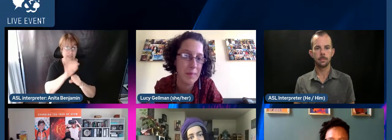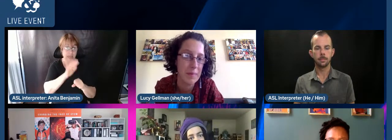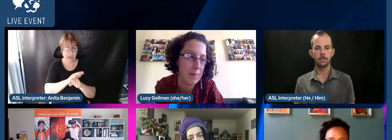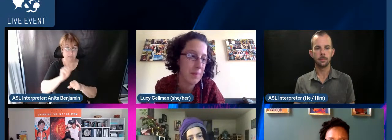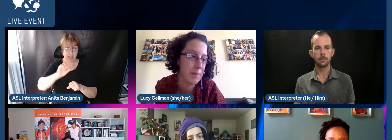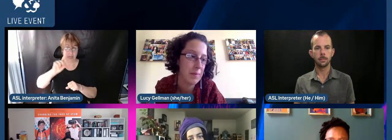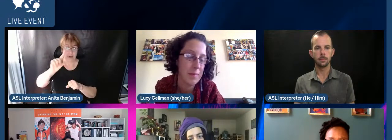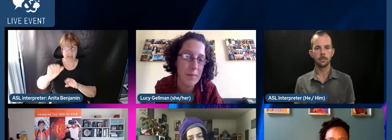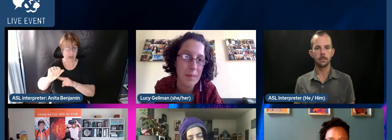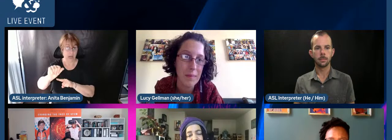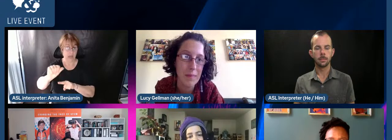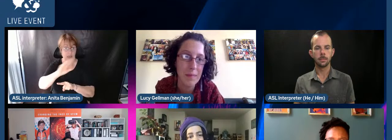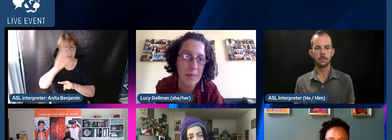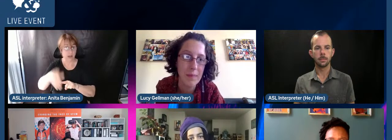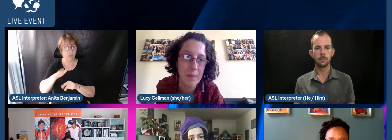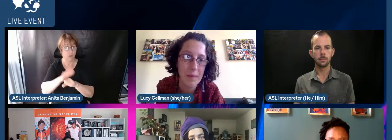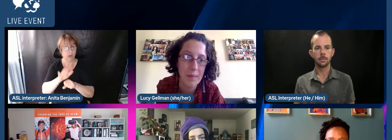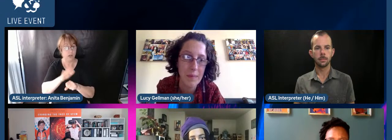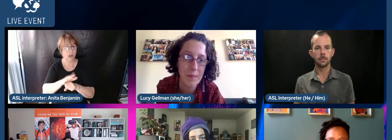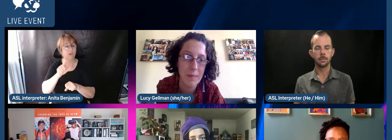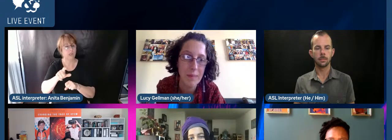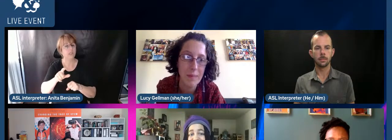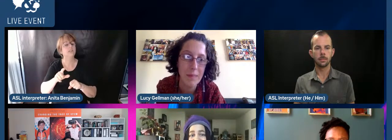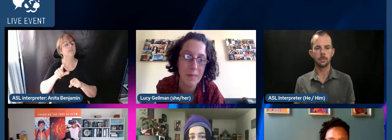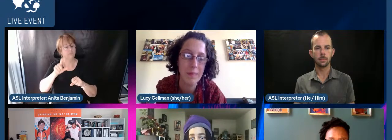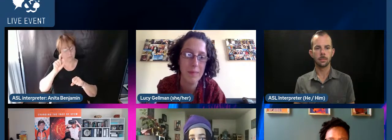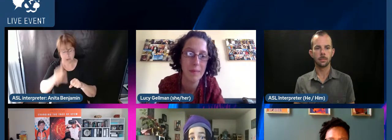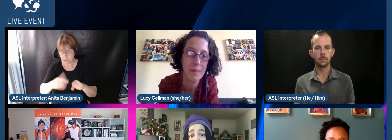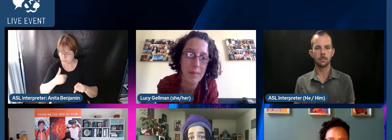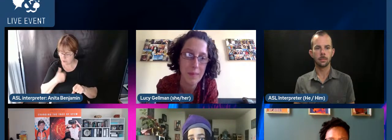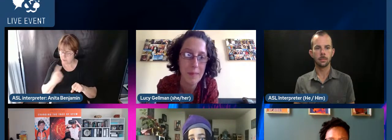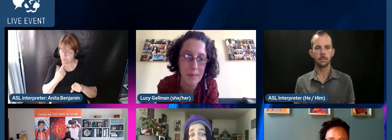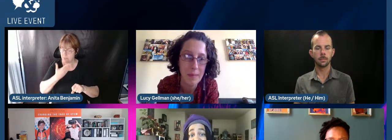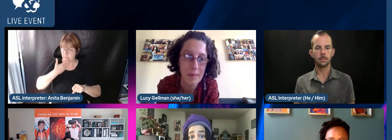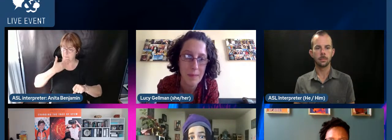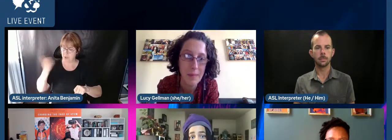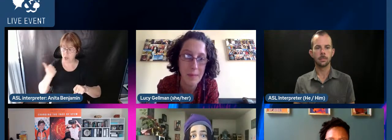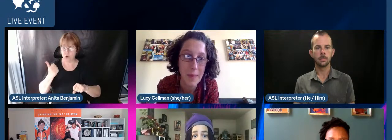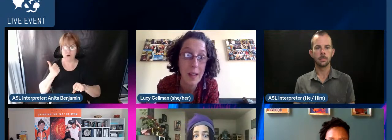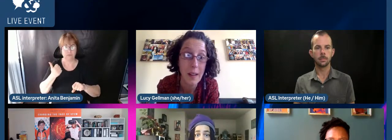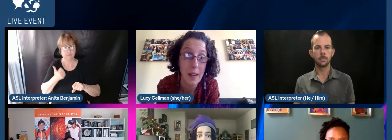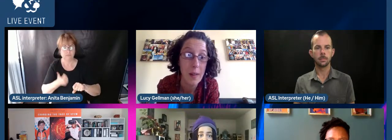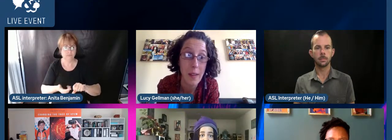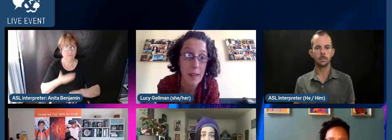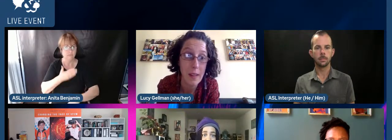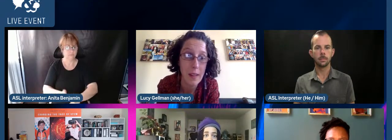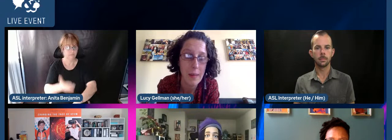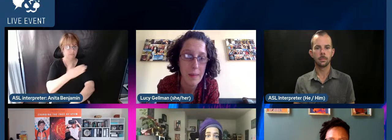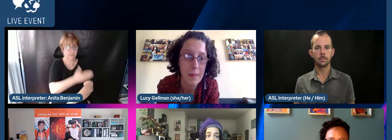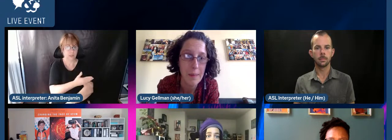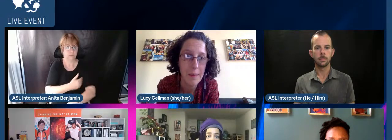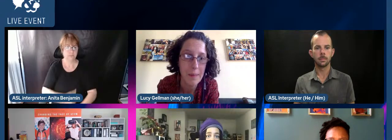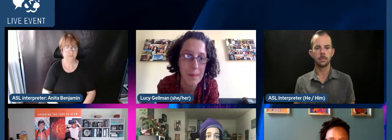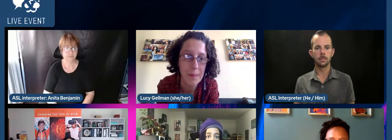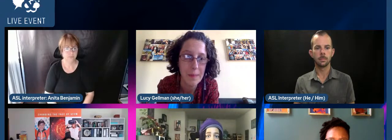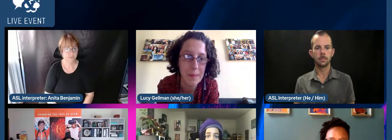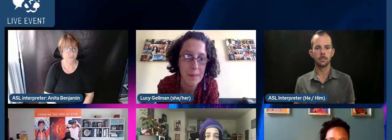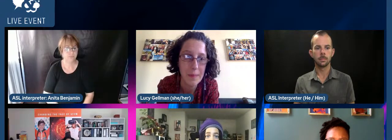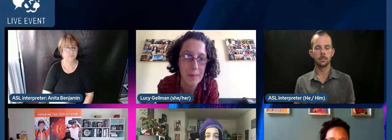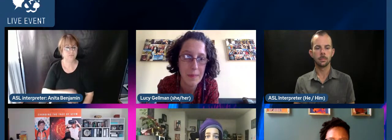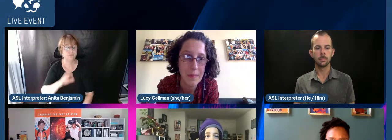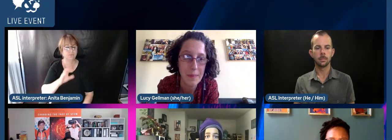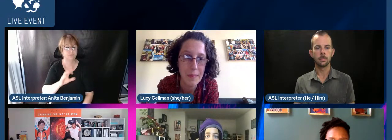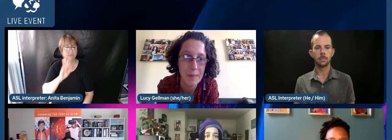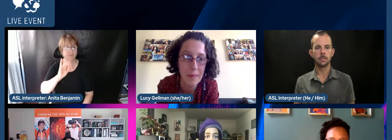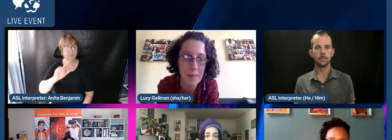ADA was never enough. We need something bigger and better, but I think that's what we're growing and getting into. You know, well, we need something bigger